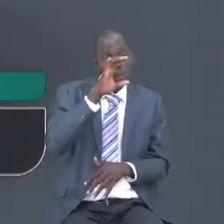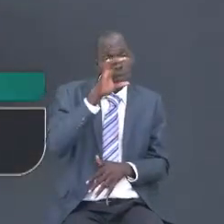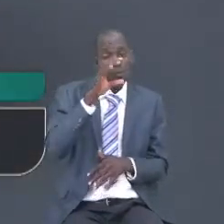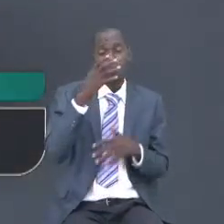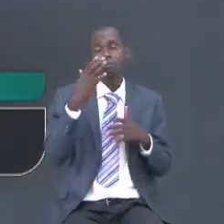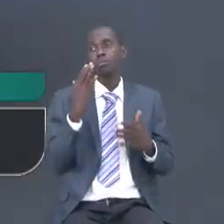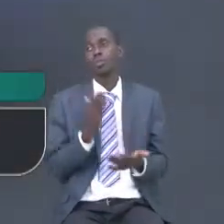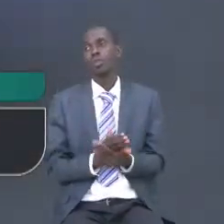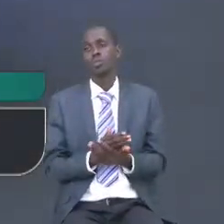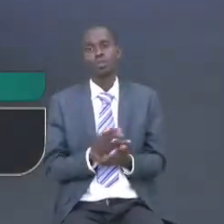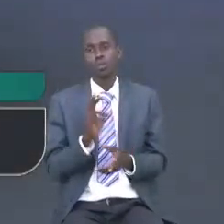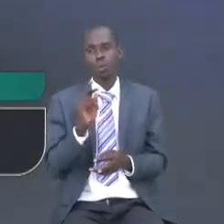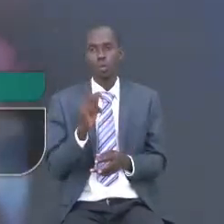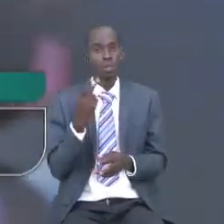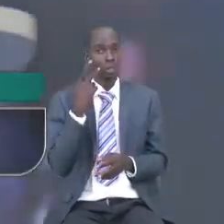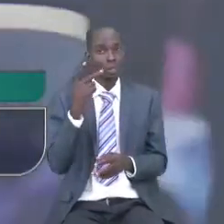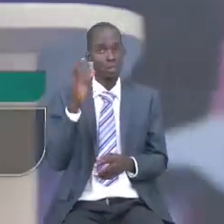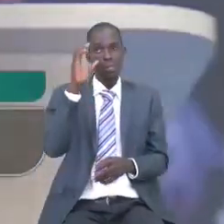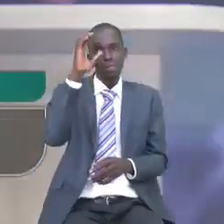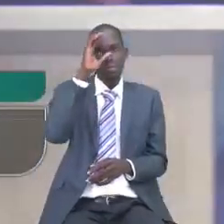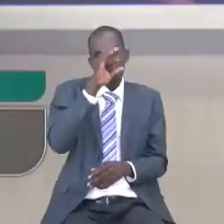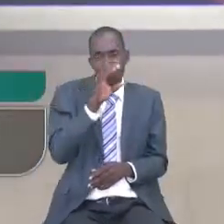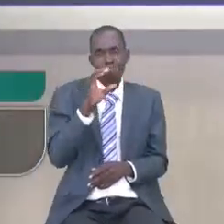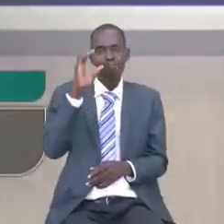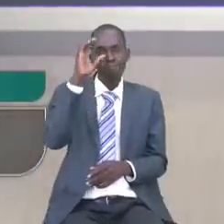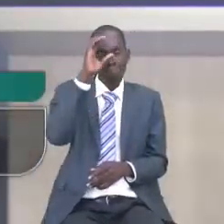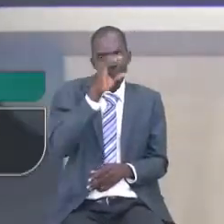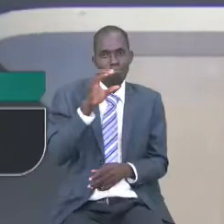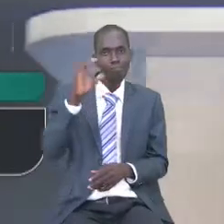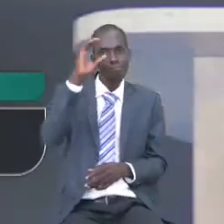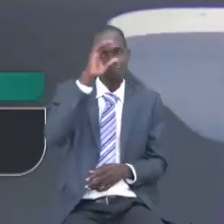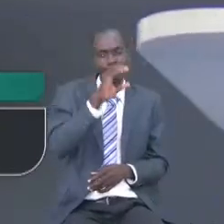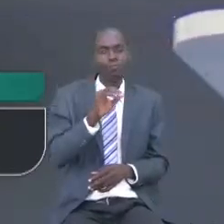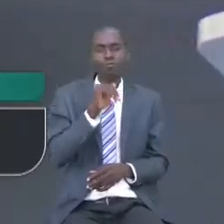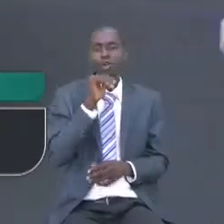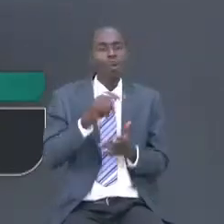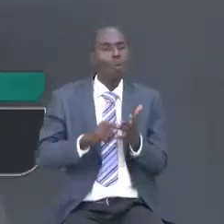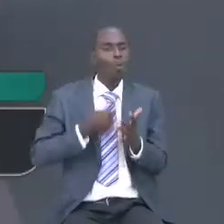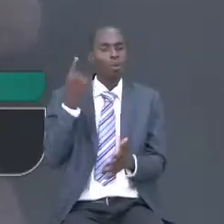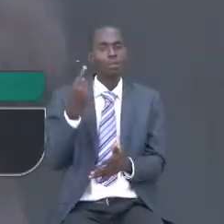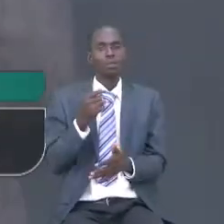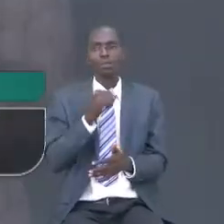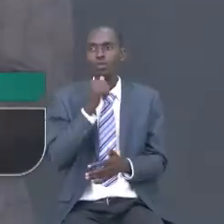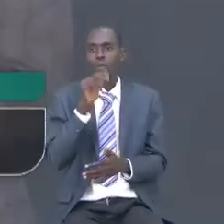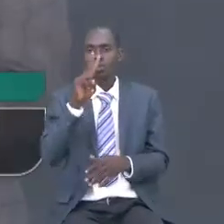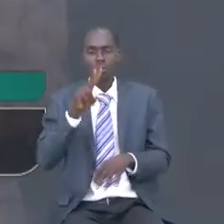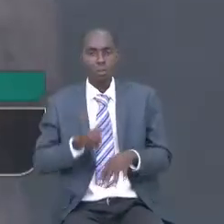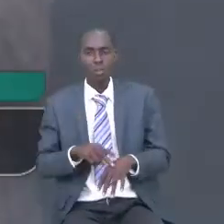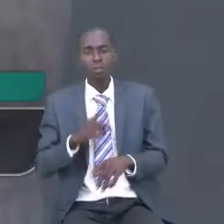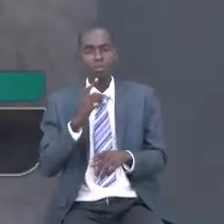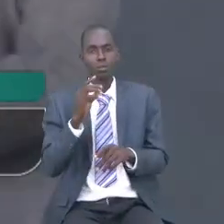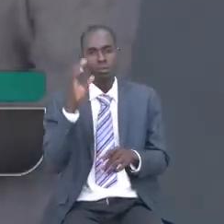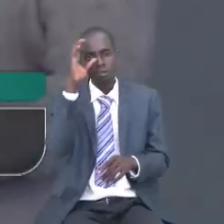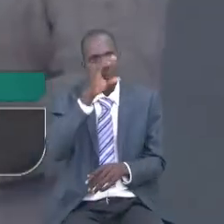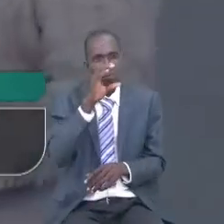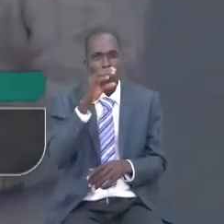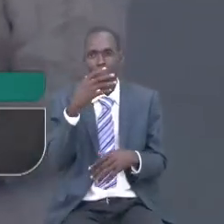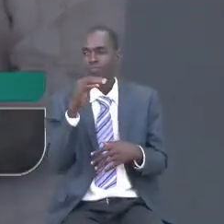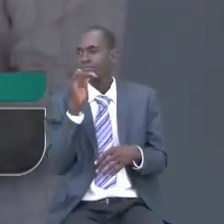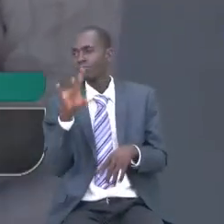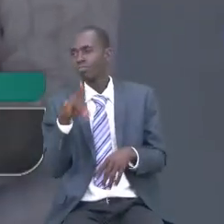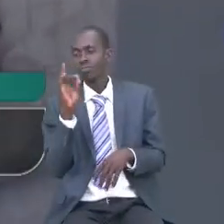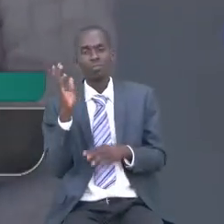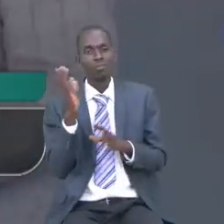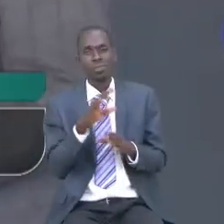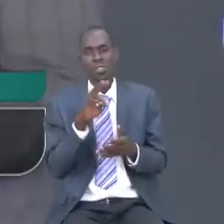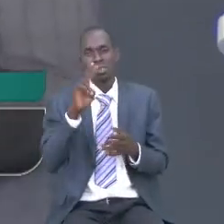always seeking. You get to level one, you keep on seeking, that will get you to level two. You get to level